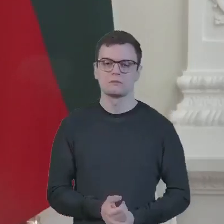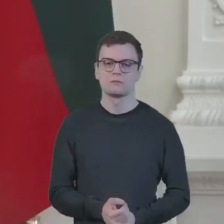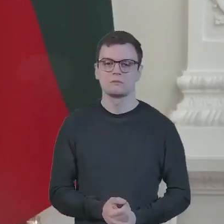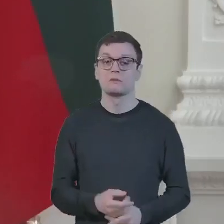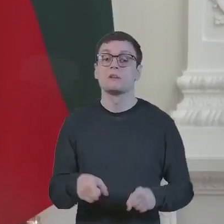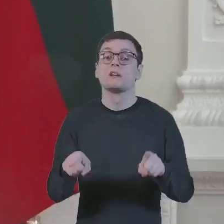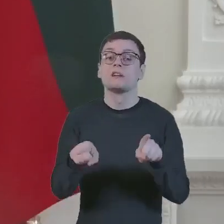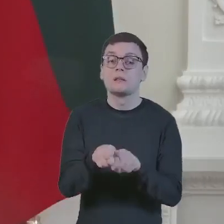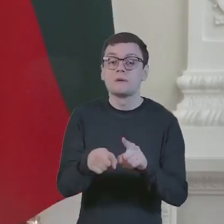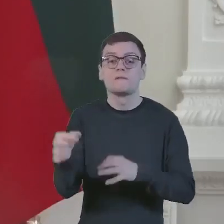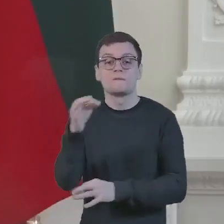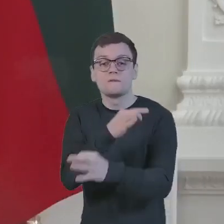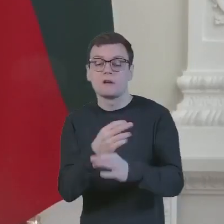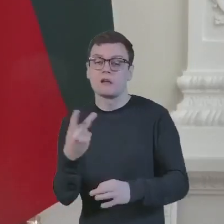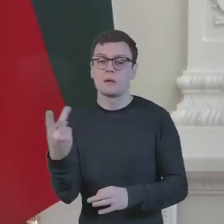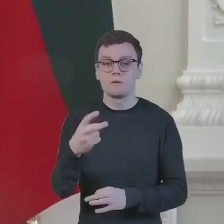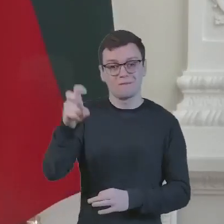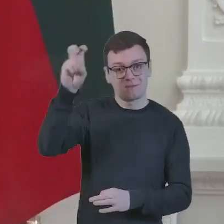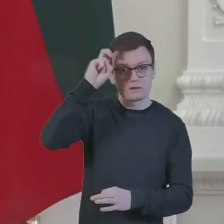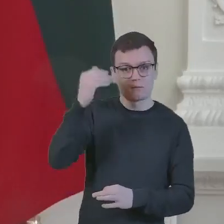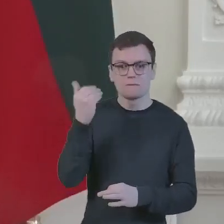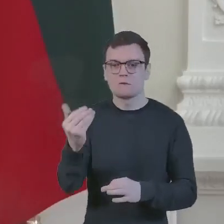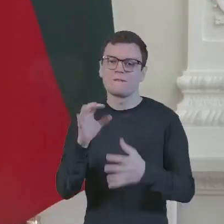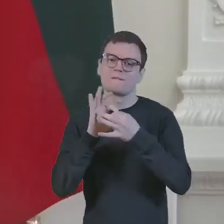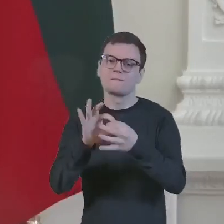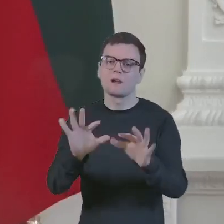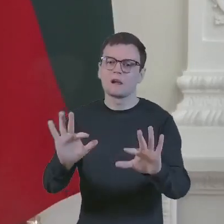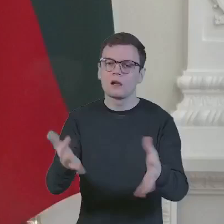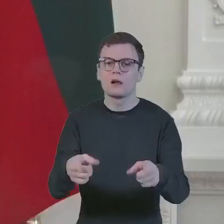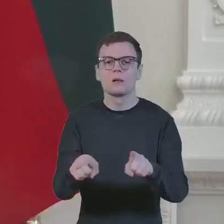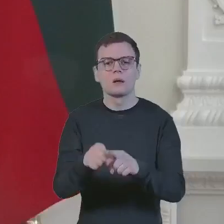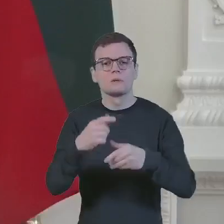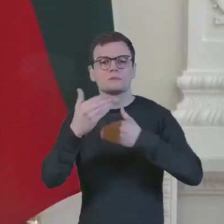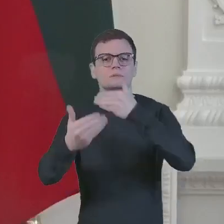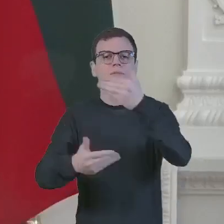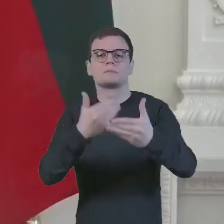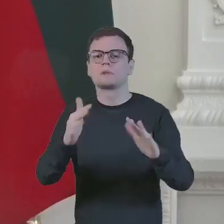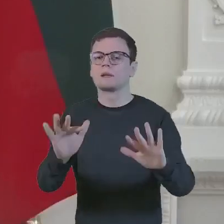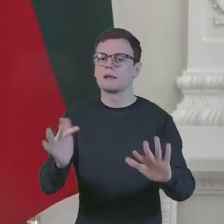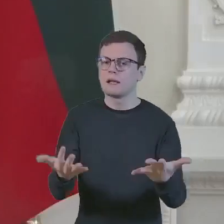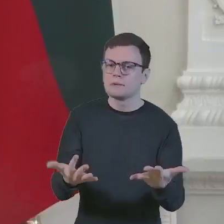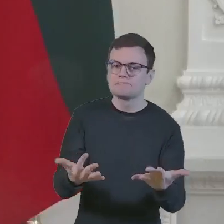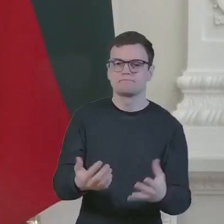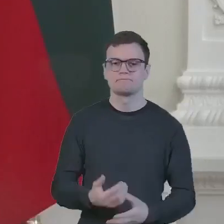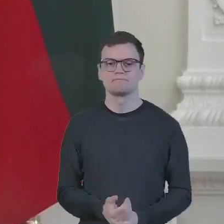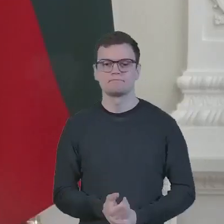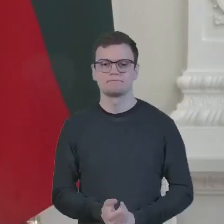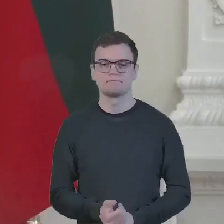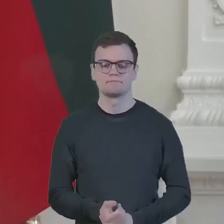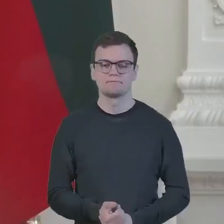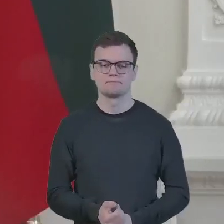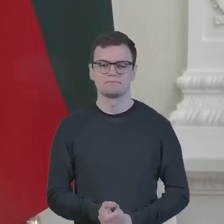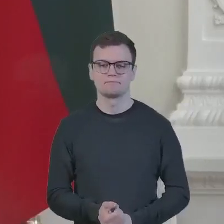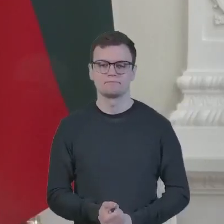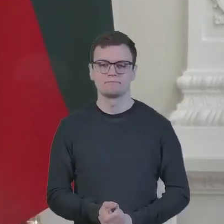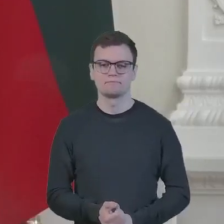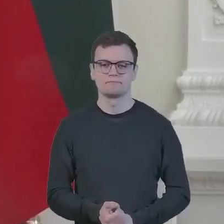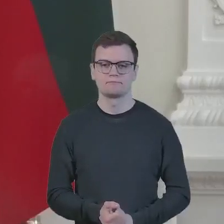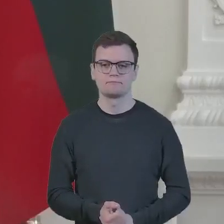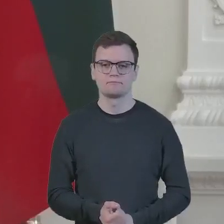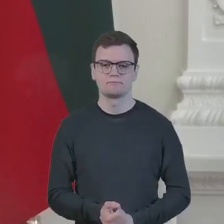Western Balkans. We also discussed bilateral relations between our two countries and the prospects for the further